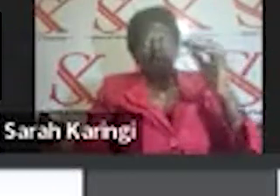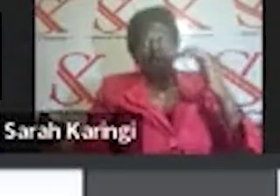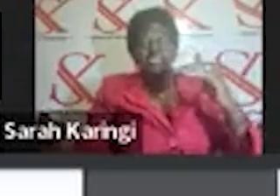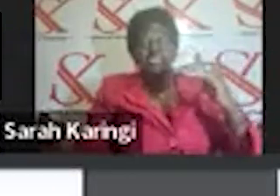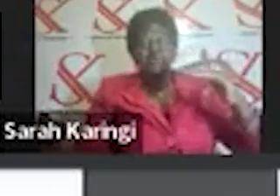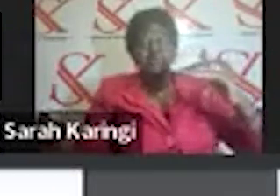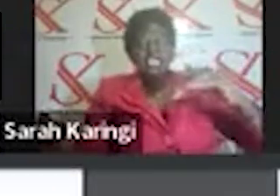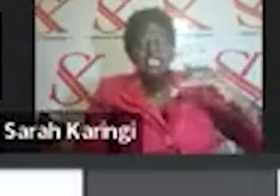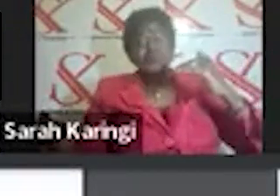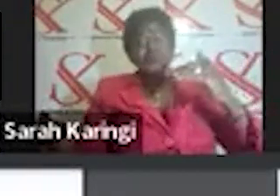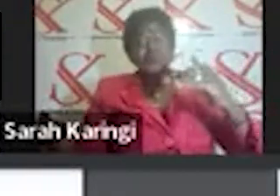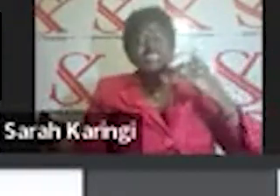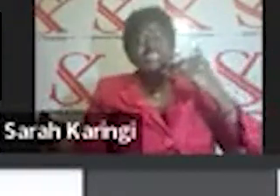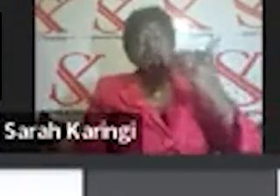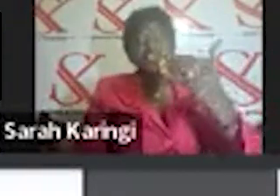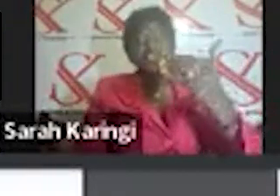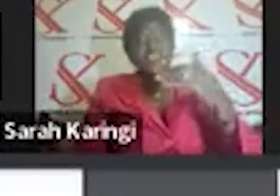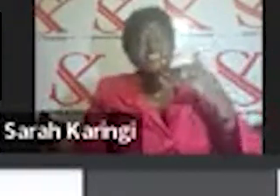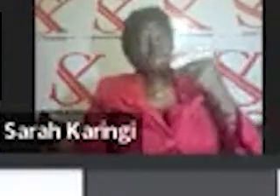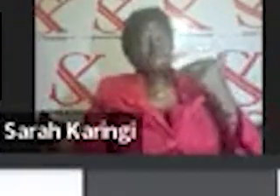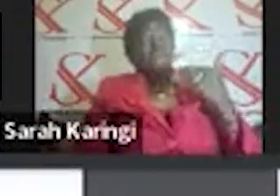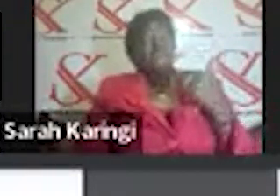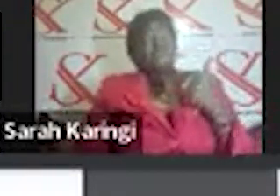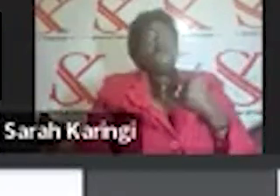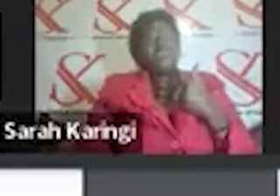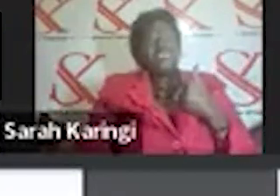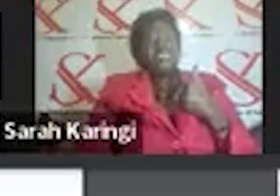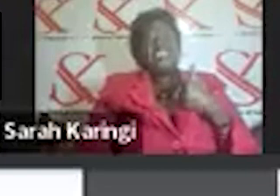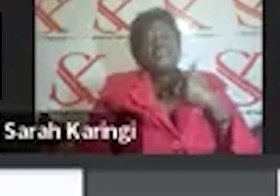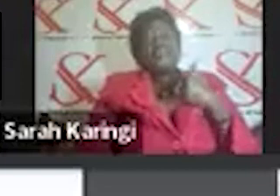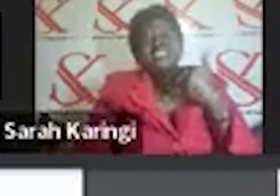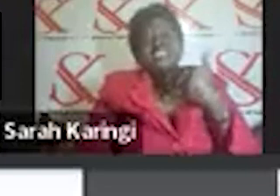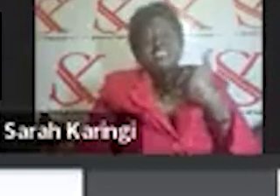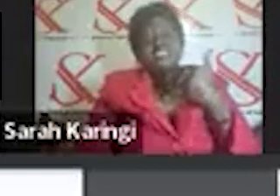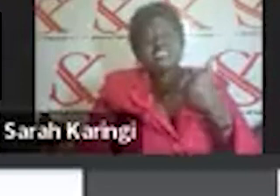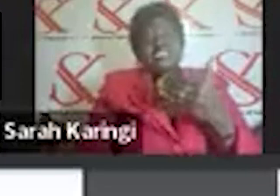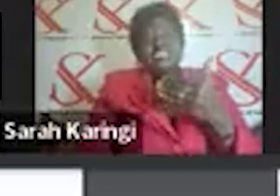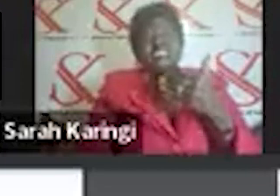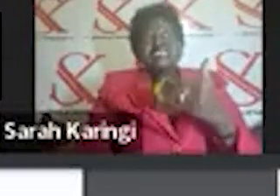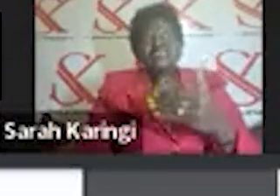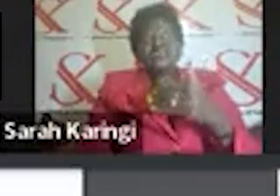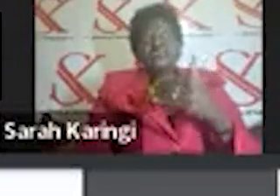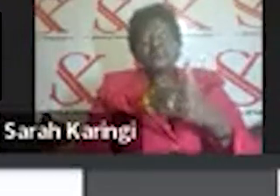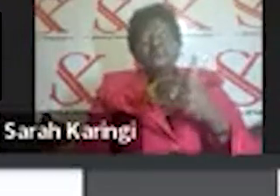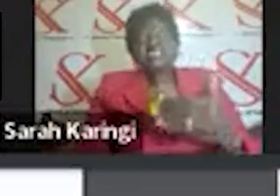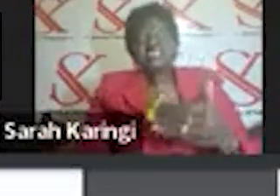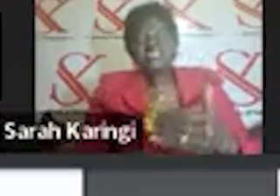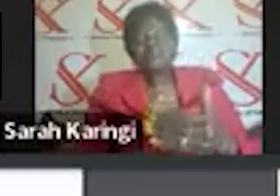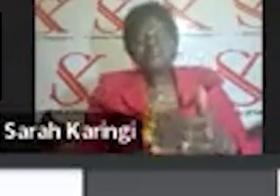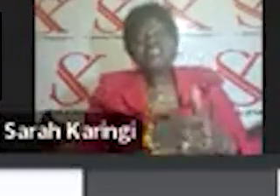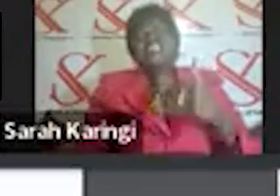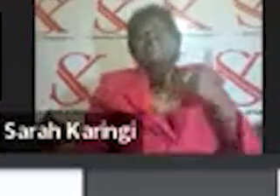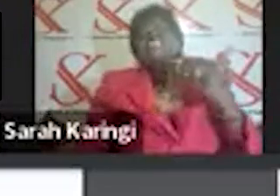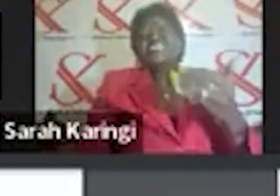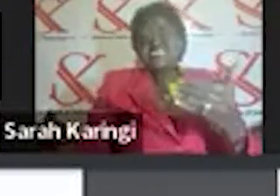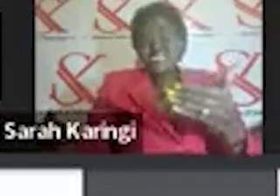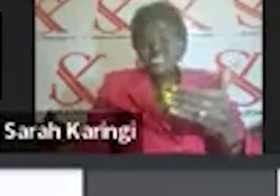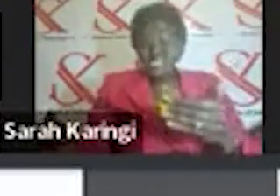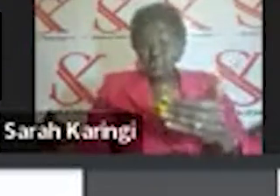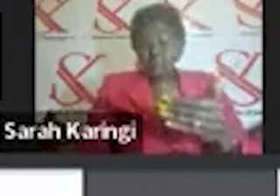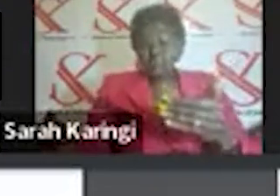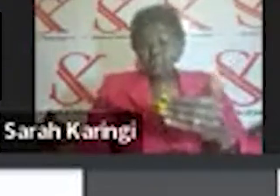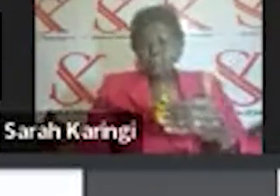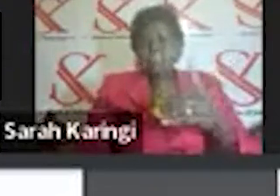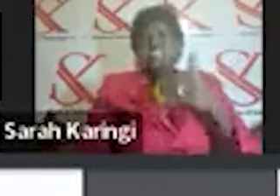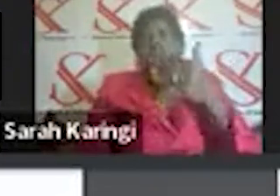use talk in a way that will make people feel that you are really don't be interesting, but just be interested